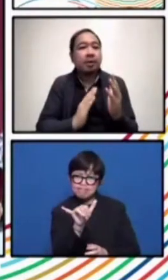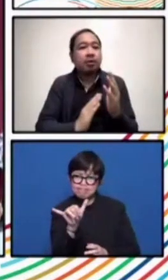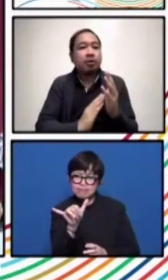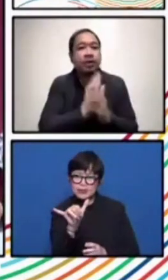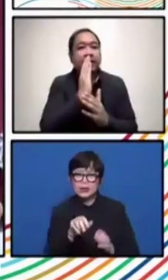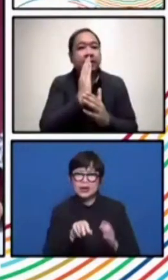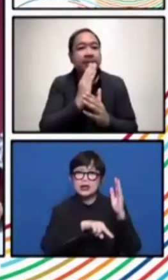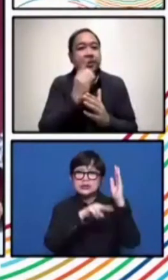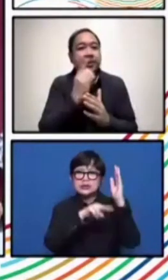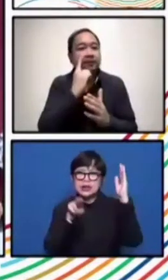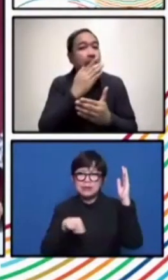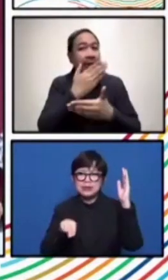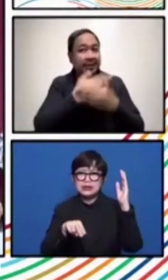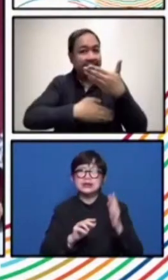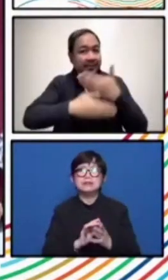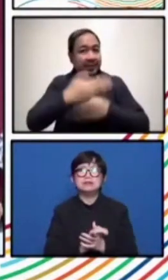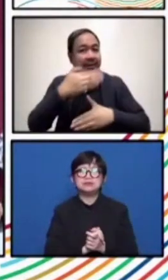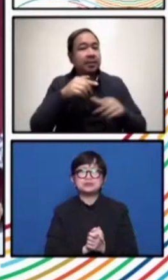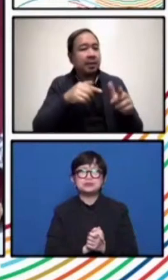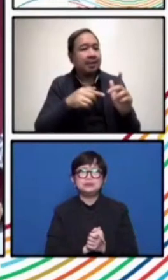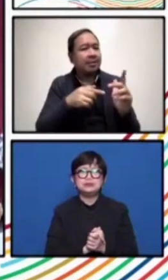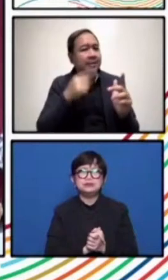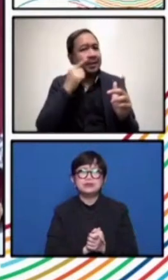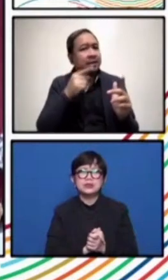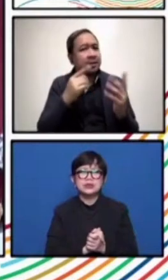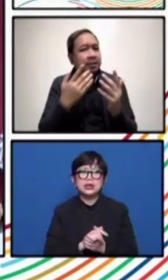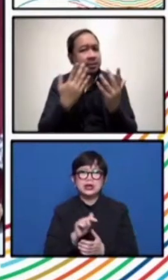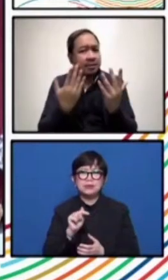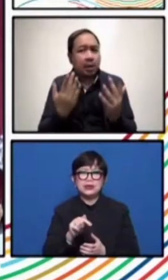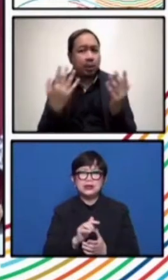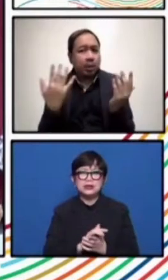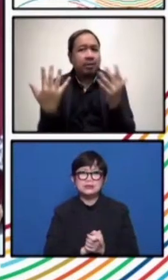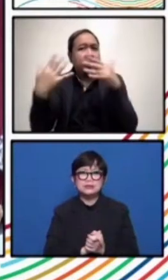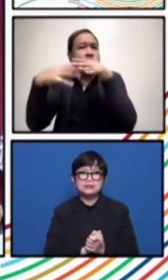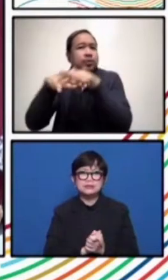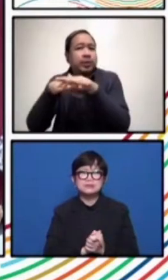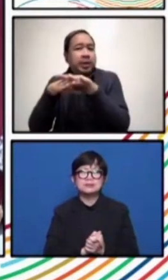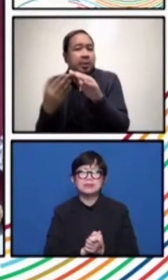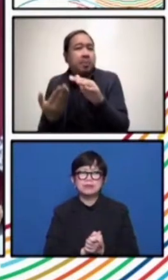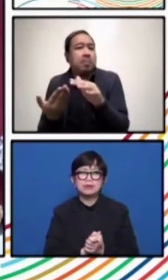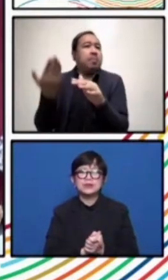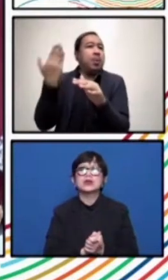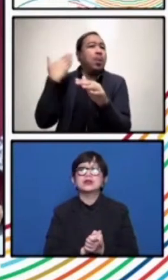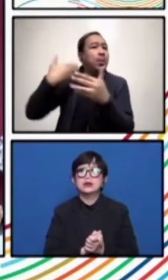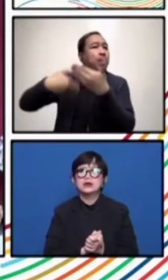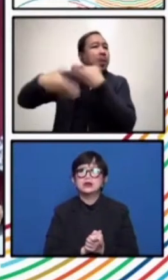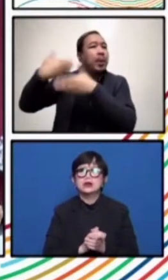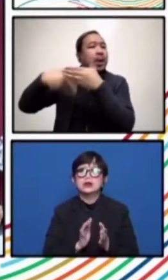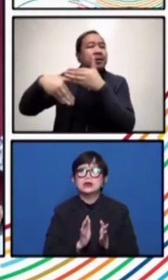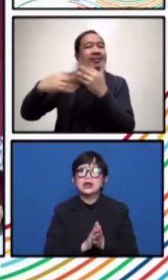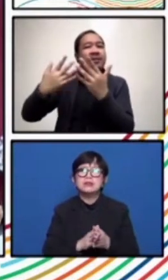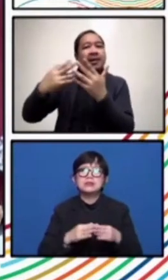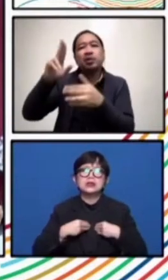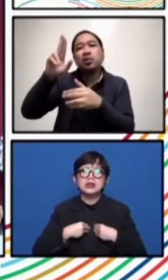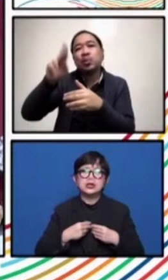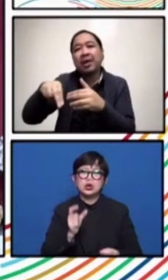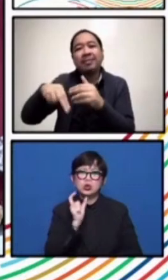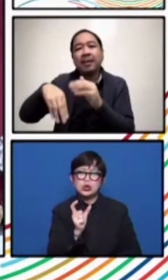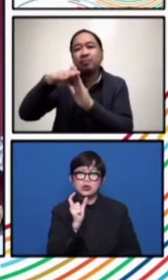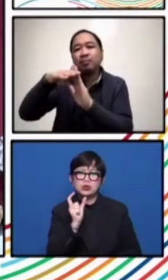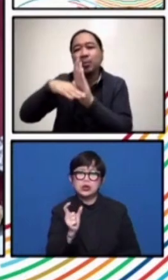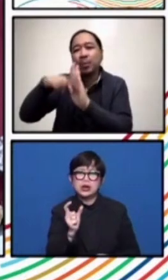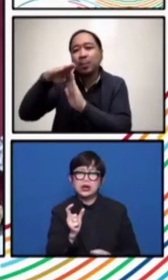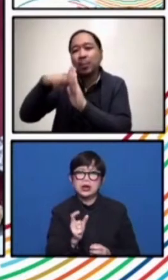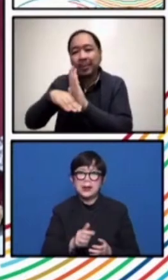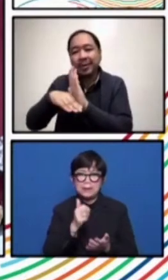starting to become mainstream to previous Union 3D bodies I believe that the human